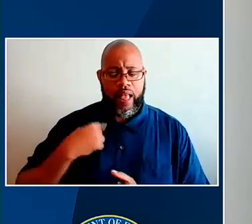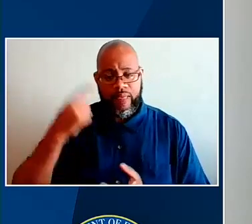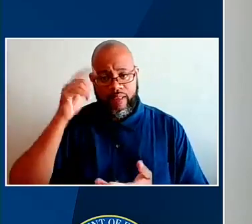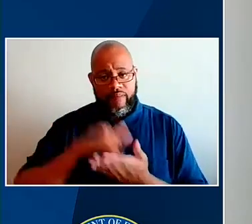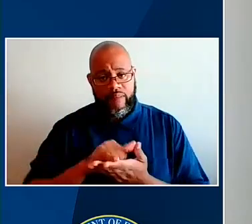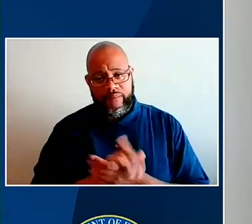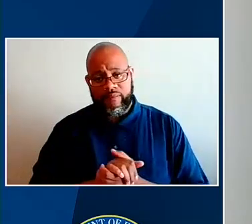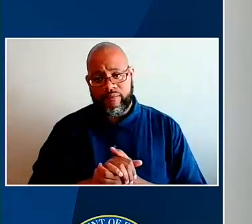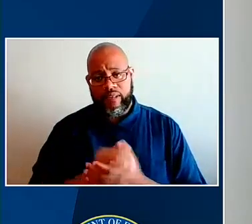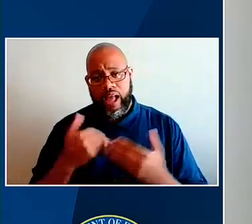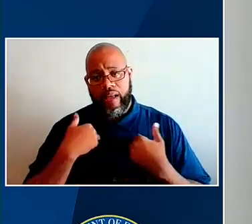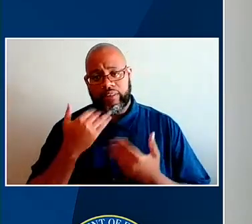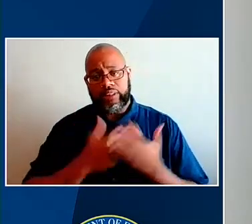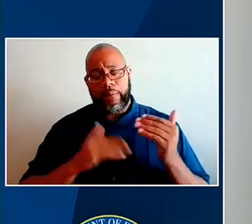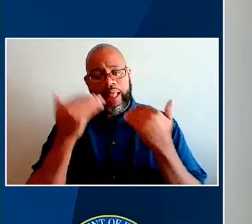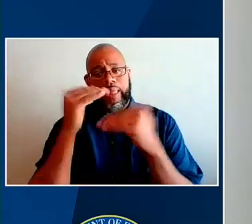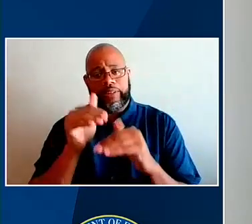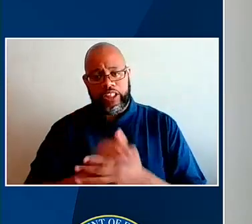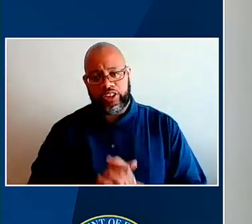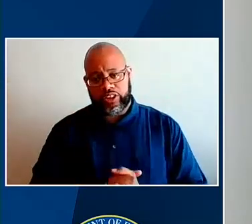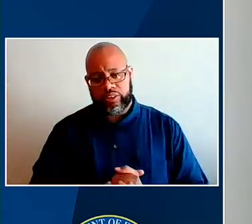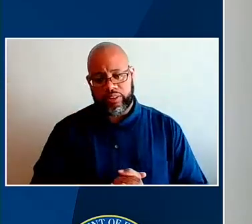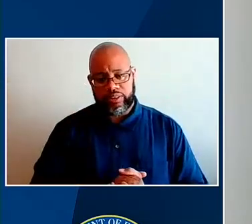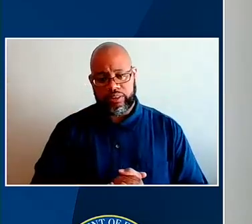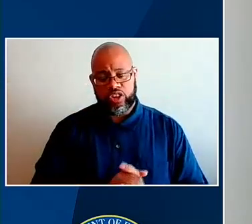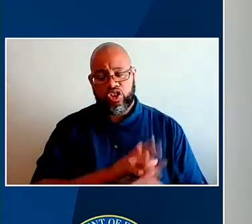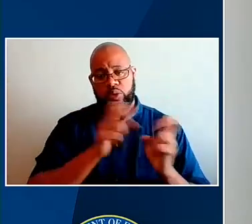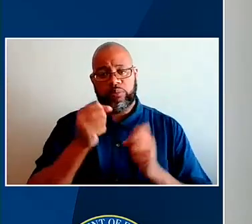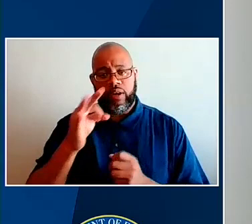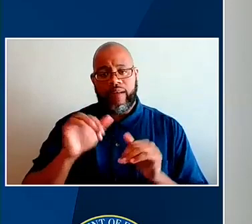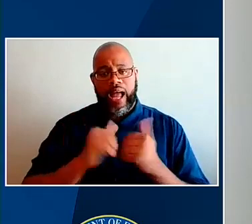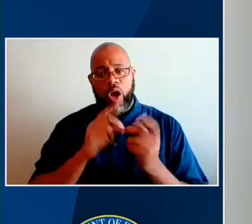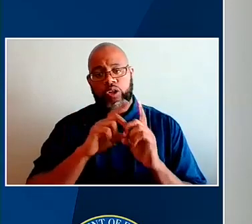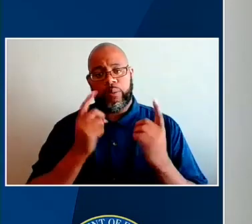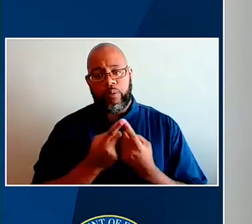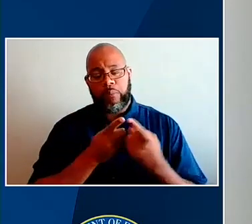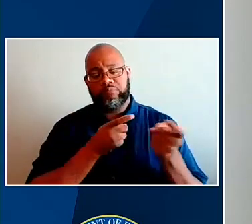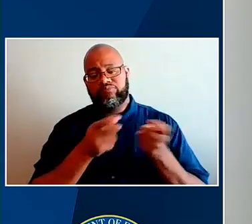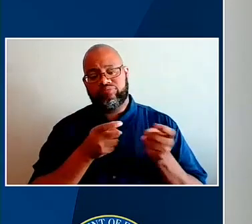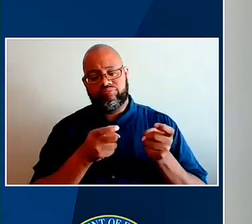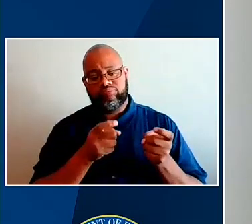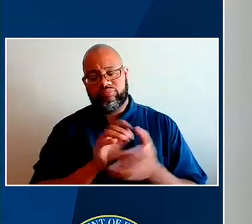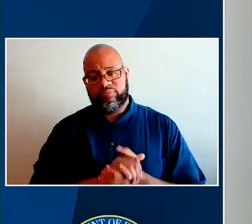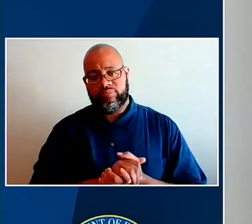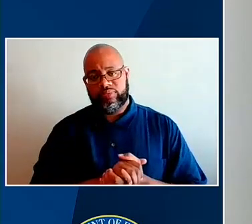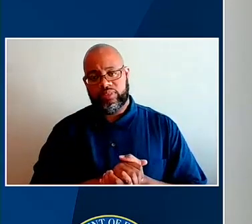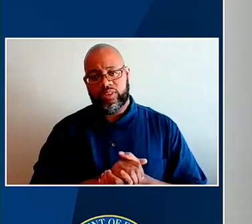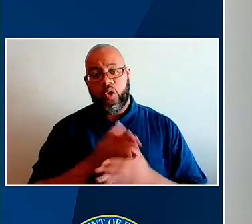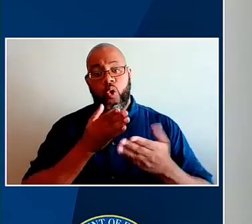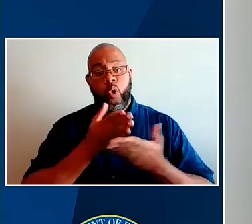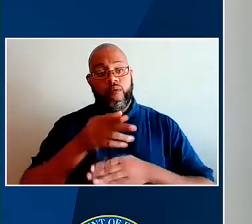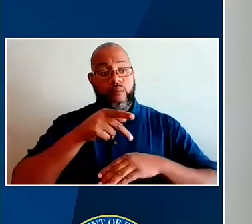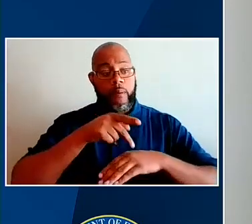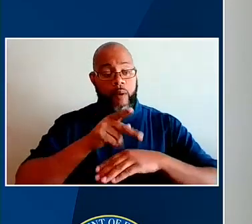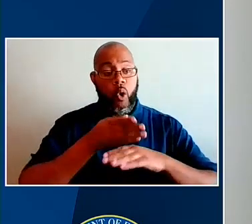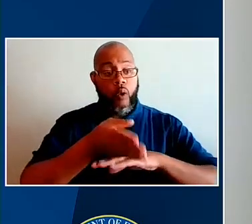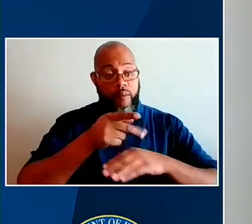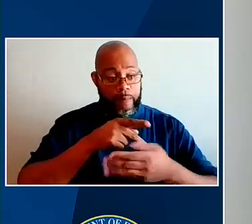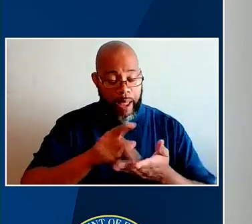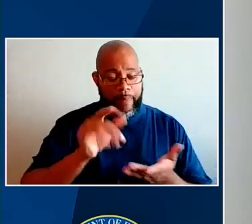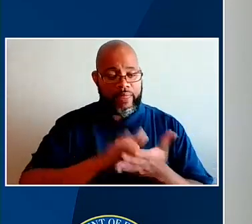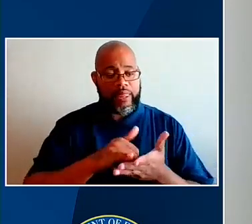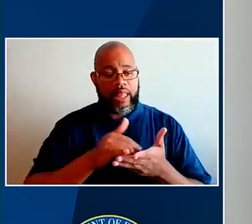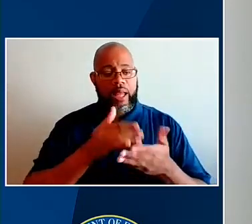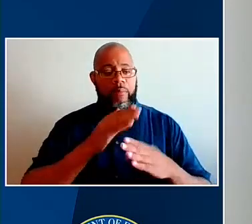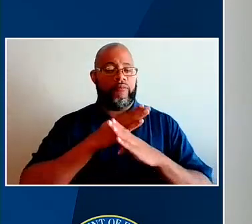that there are some limitations in terms of how the department handles overpayments that may prevent us from treating it